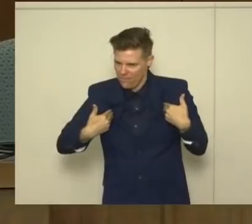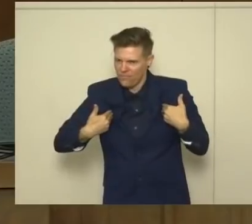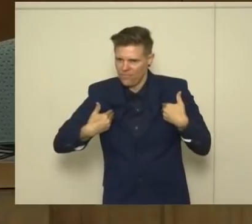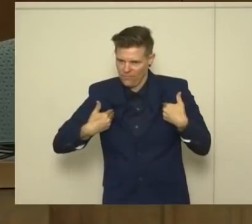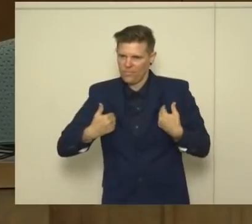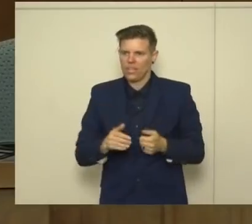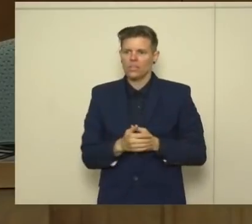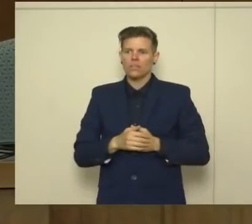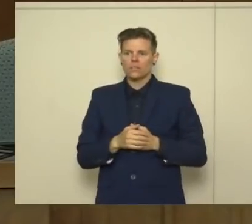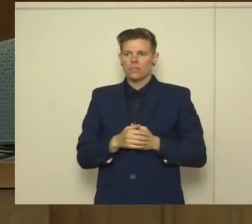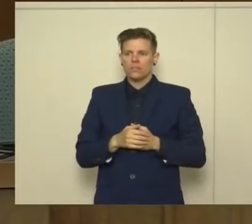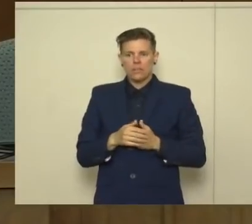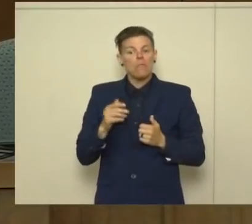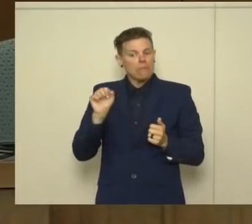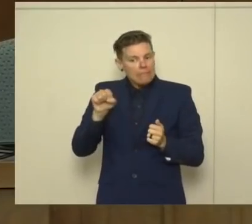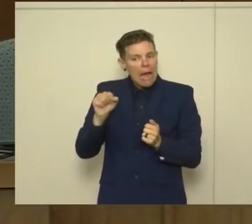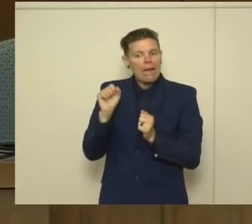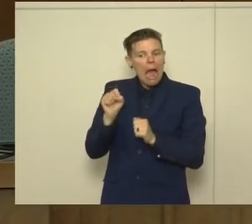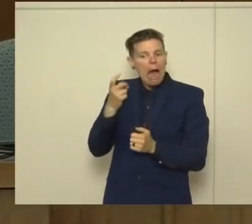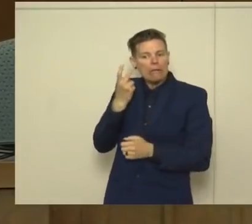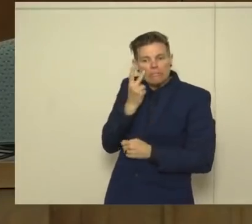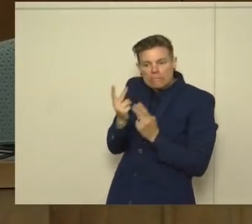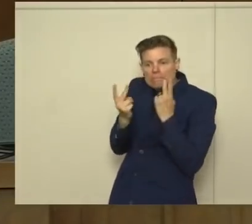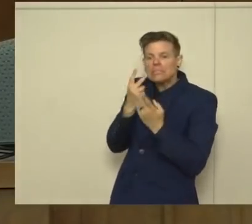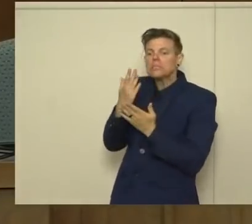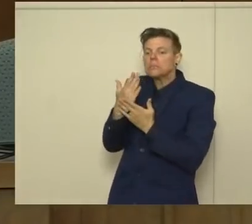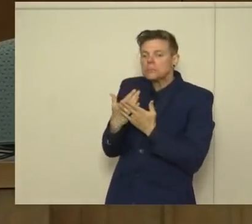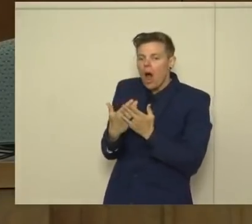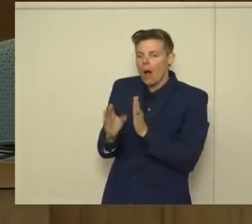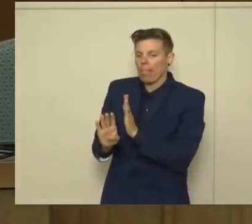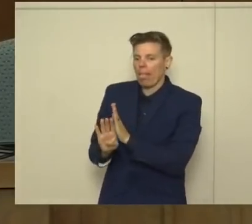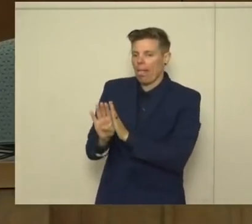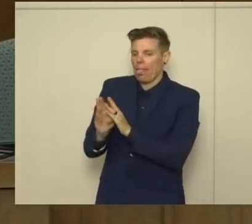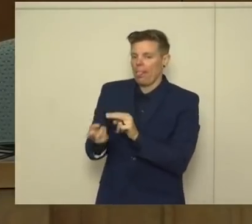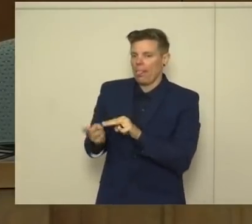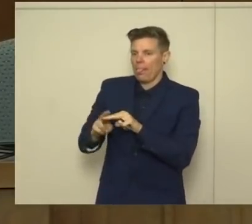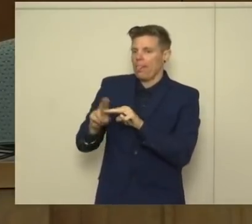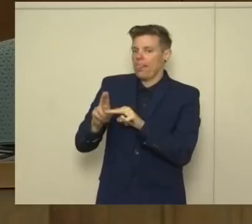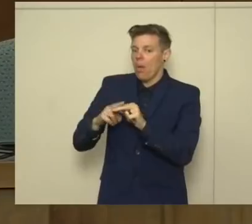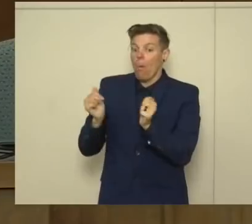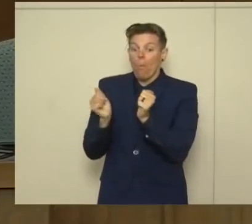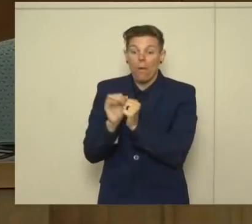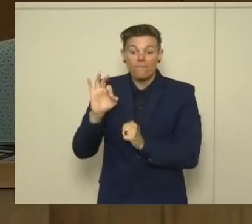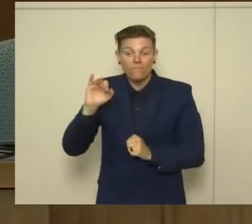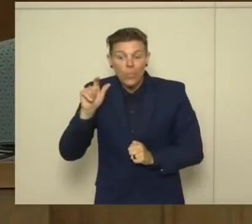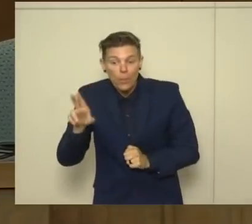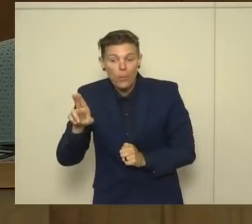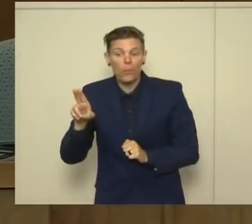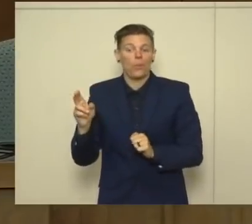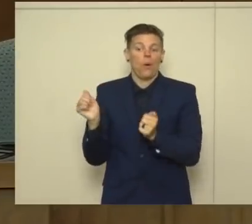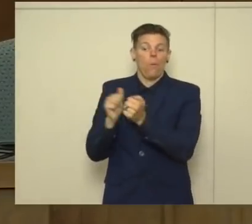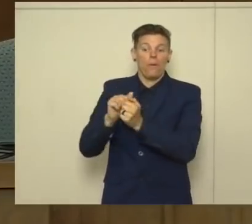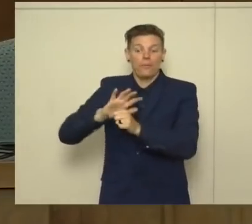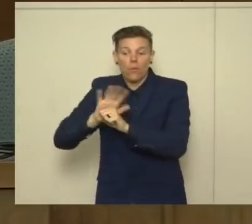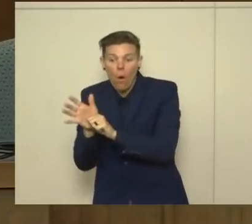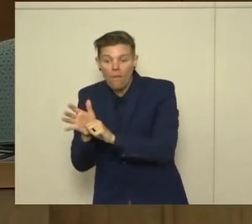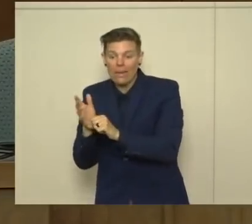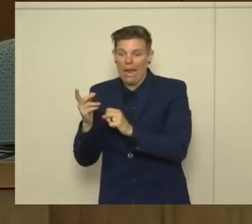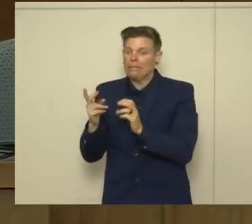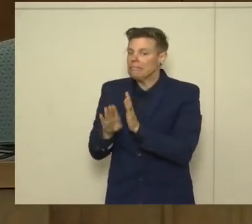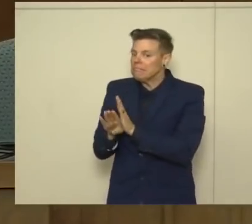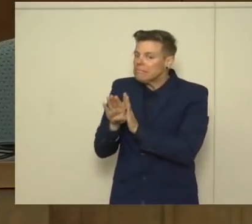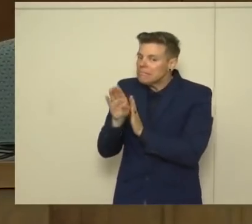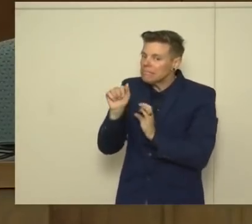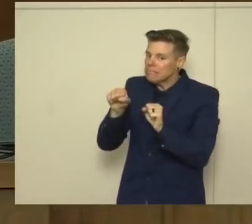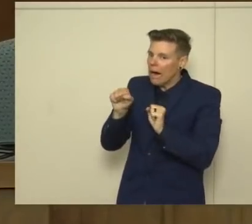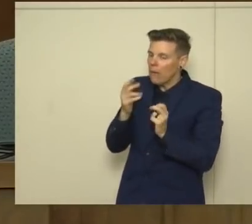affecting schools. And then lastly, there's a plan, groups meeting today, and we'll be continuing to meet to find a way to do surveillance